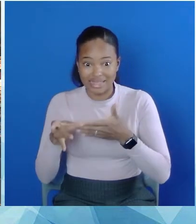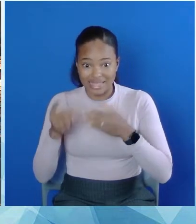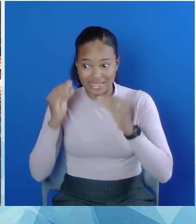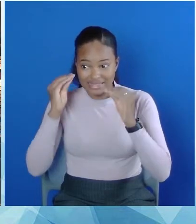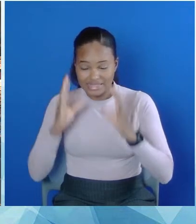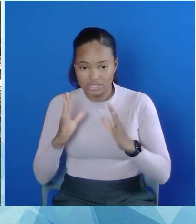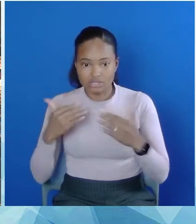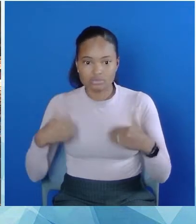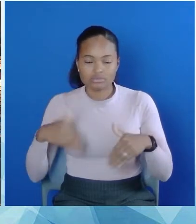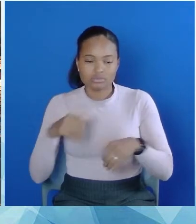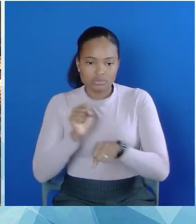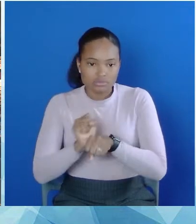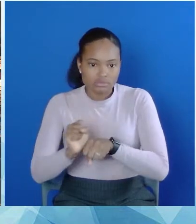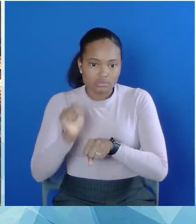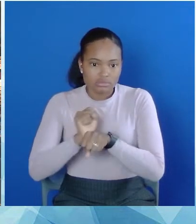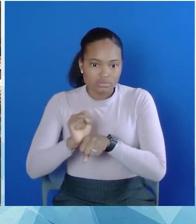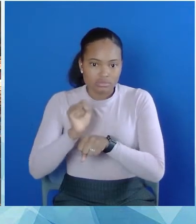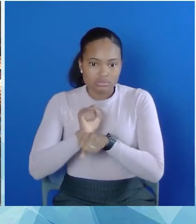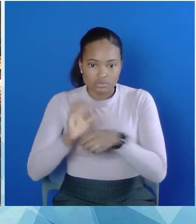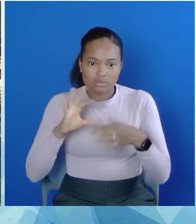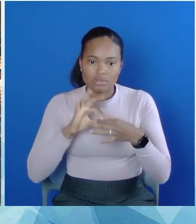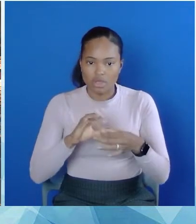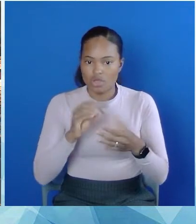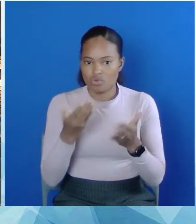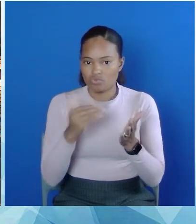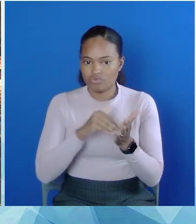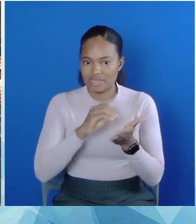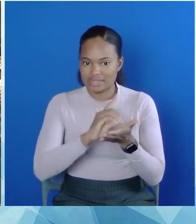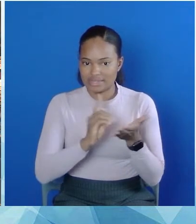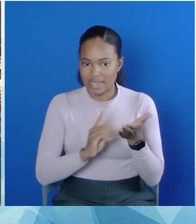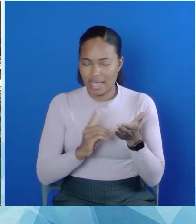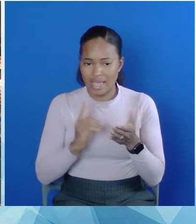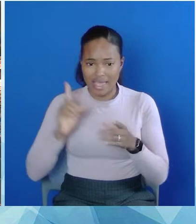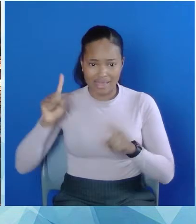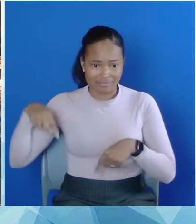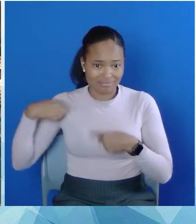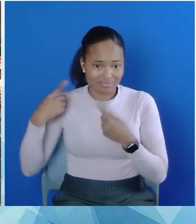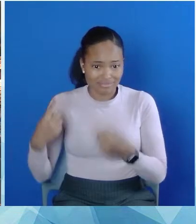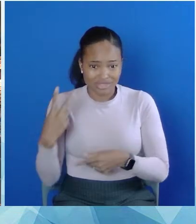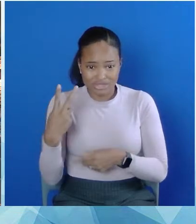the redesign. 2 years of work that we have